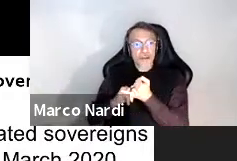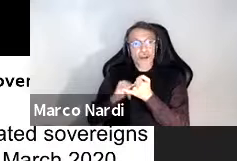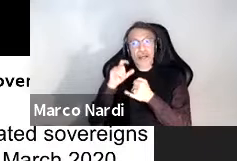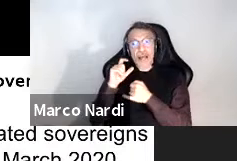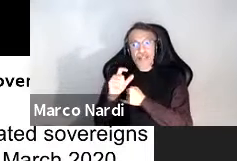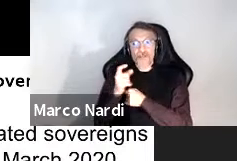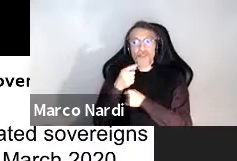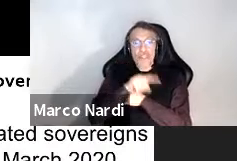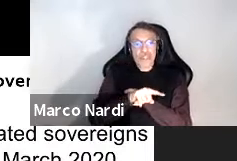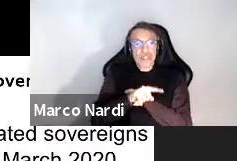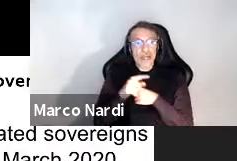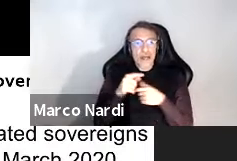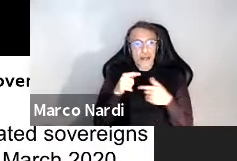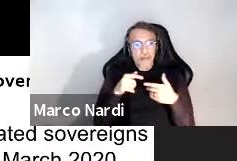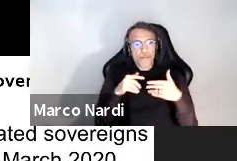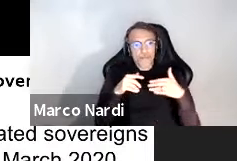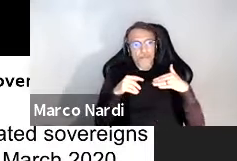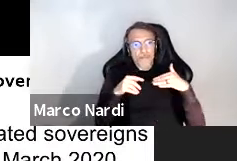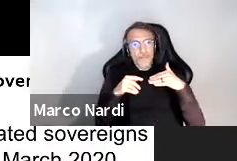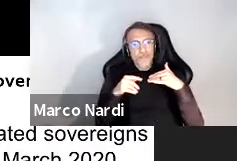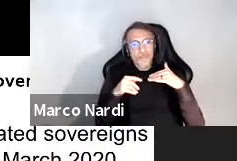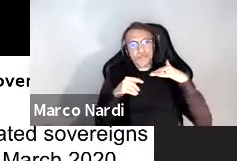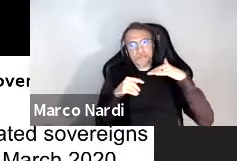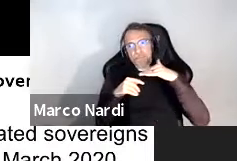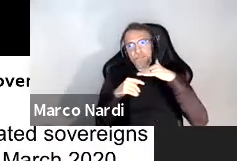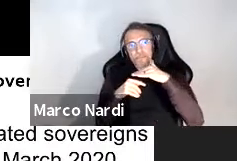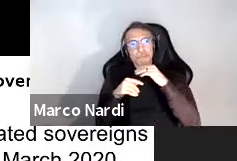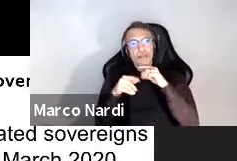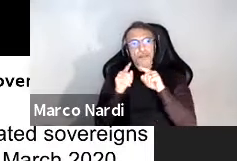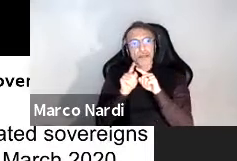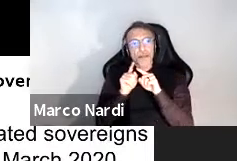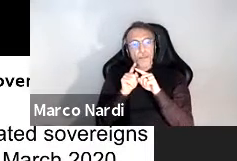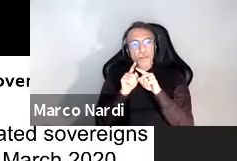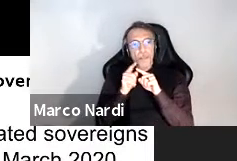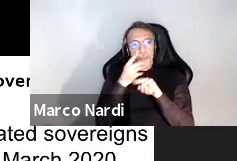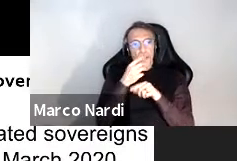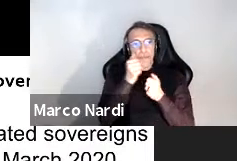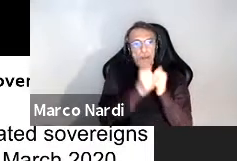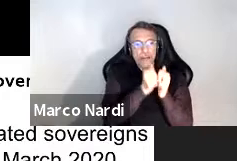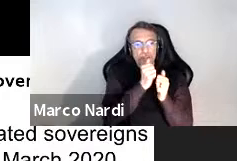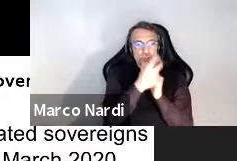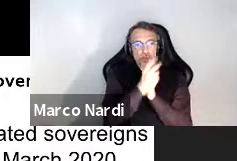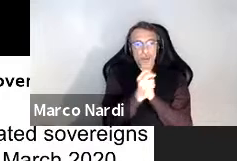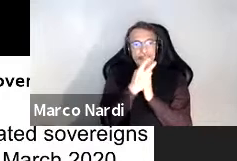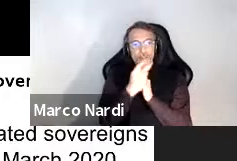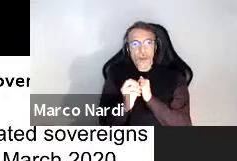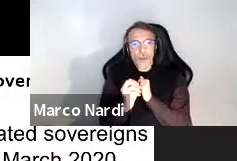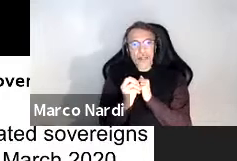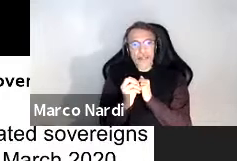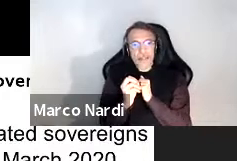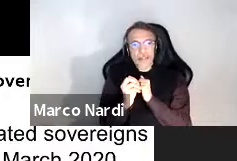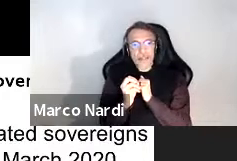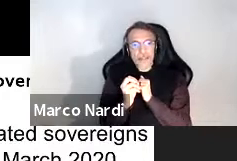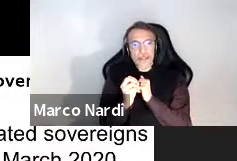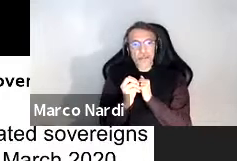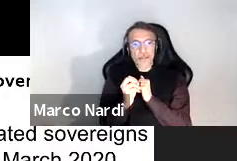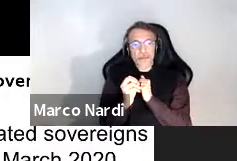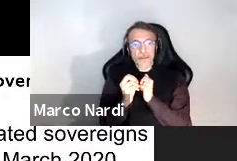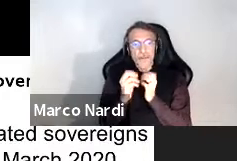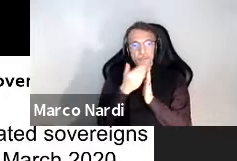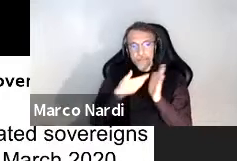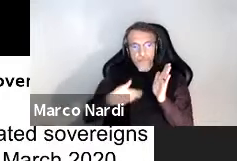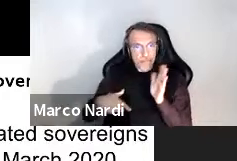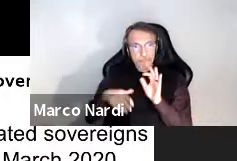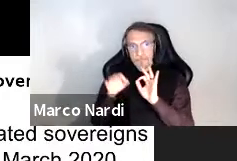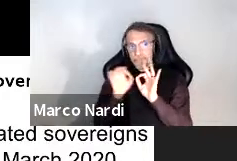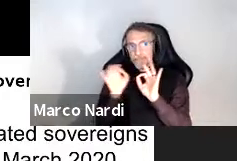B+ rating. And no wonder, since March 2020, there has not been any issuance by sub-Saharan